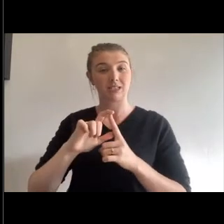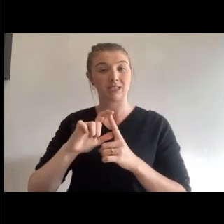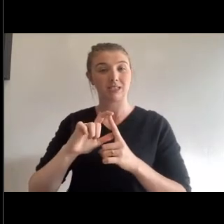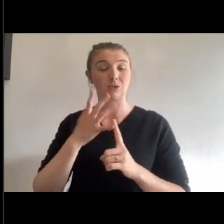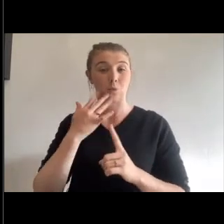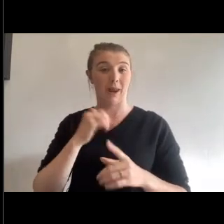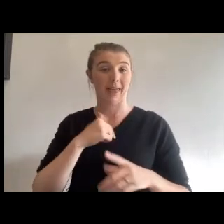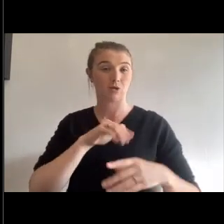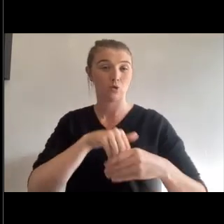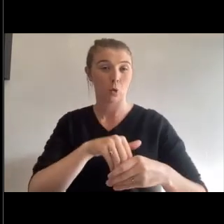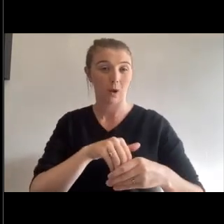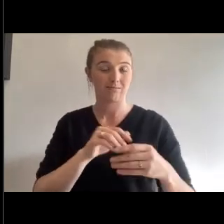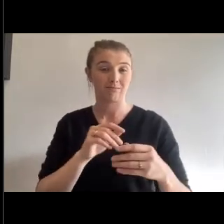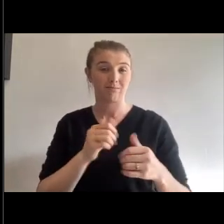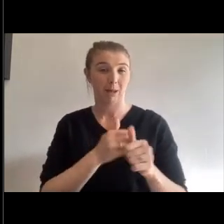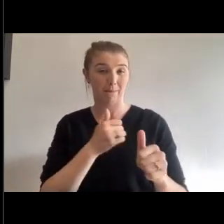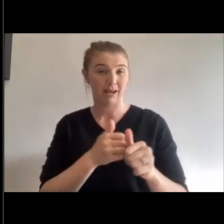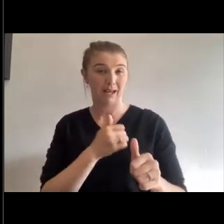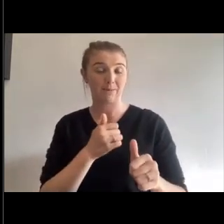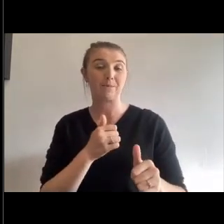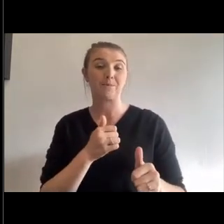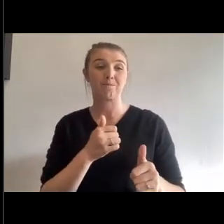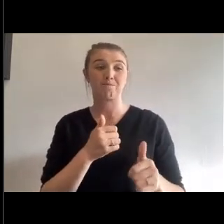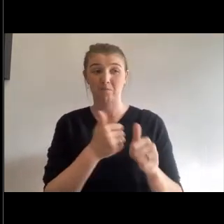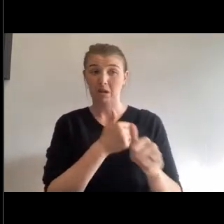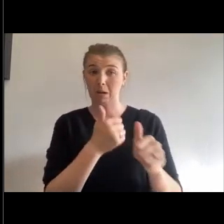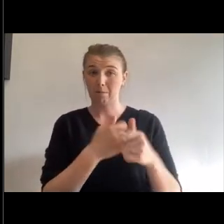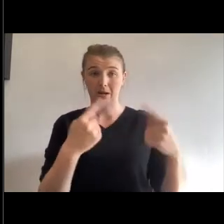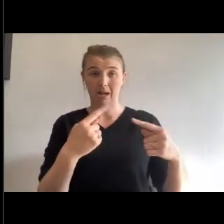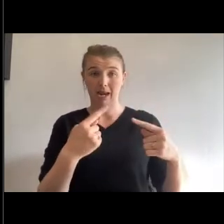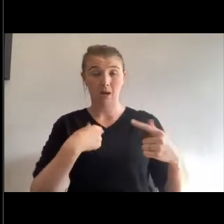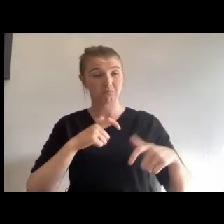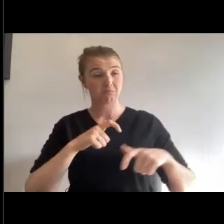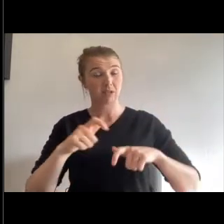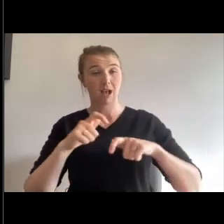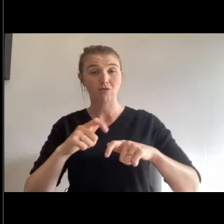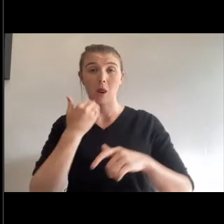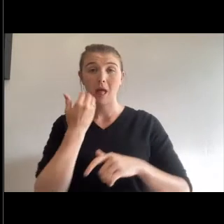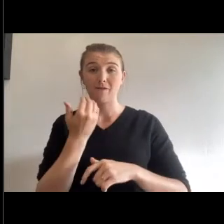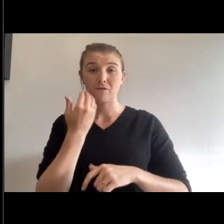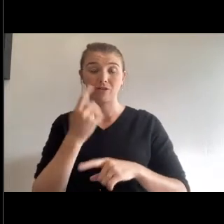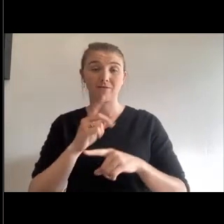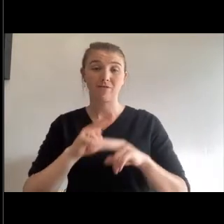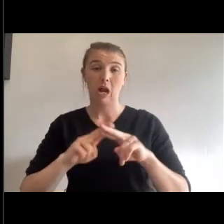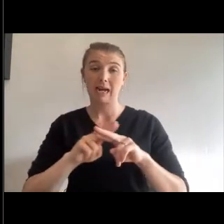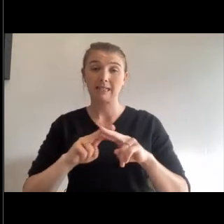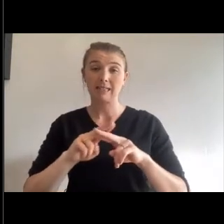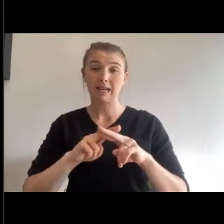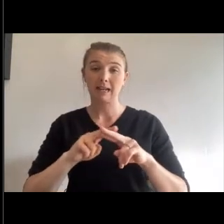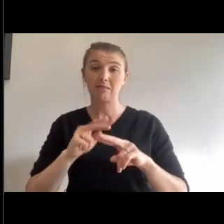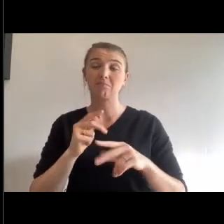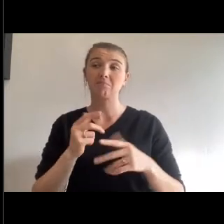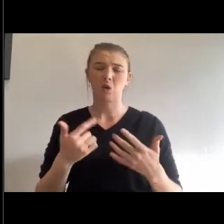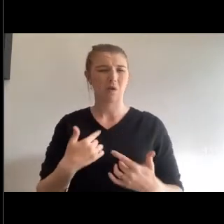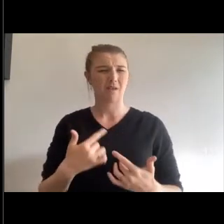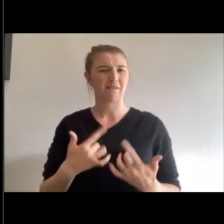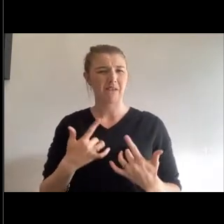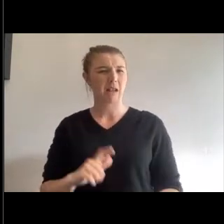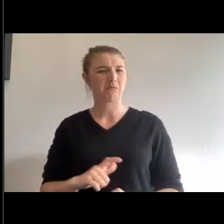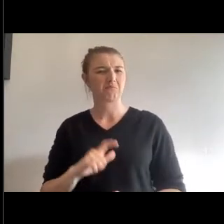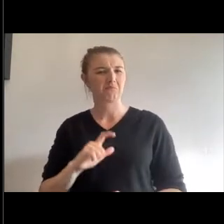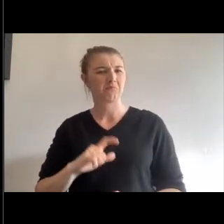company, which the company allowed me to do some work every Friday. So I was really feeling confident. I